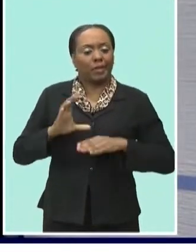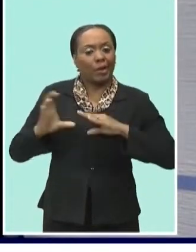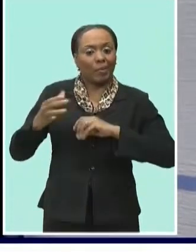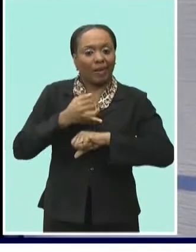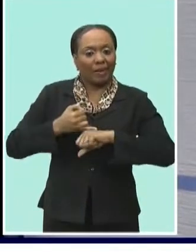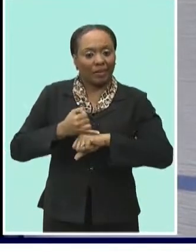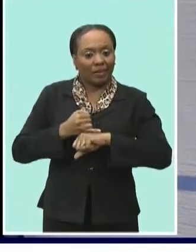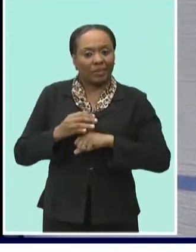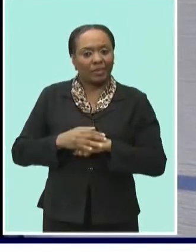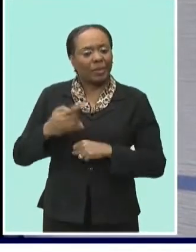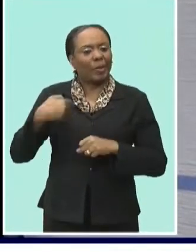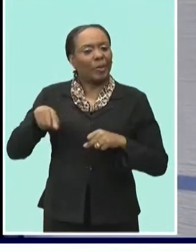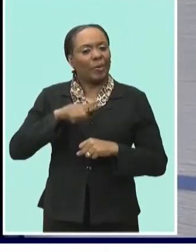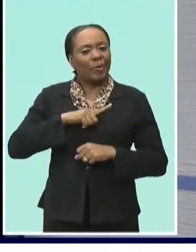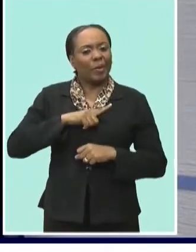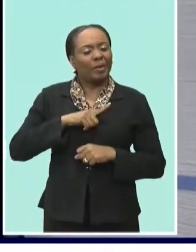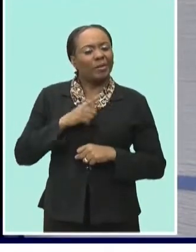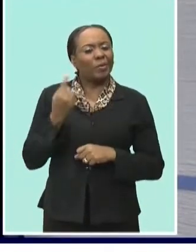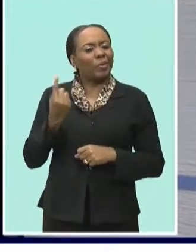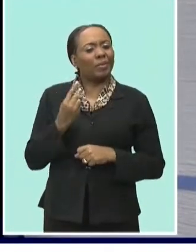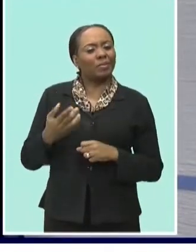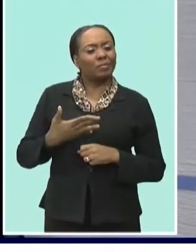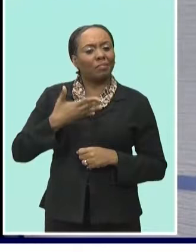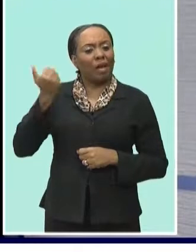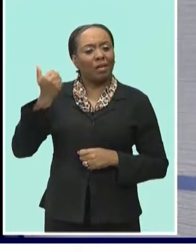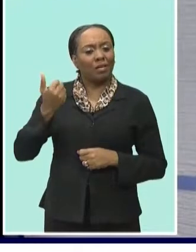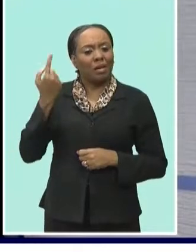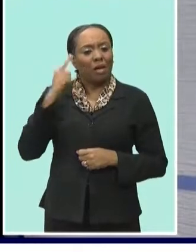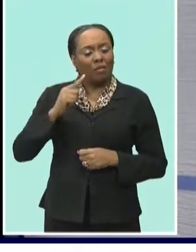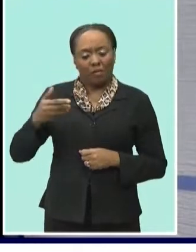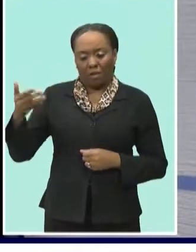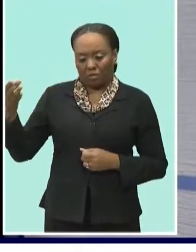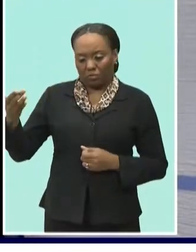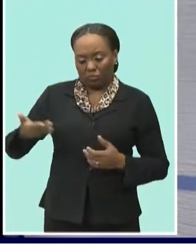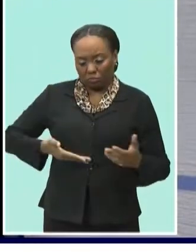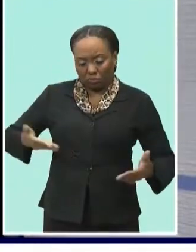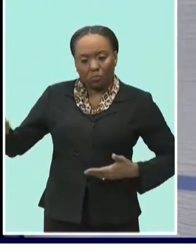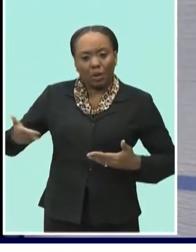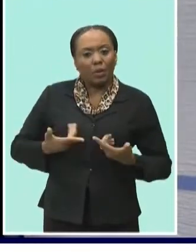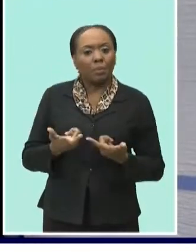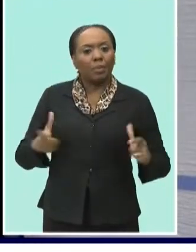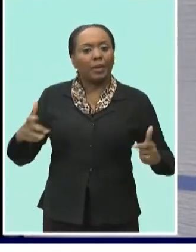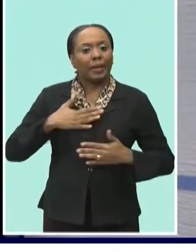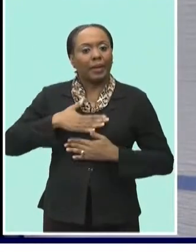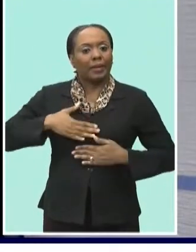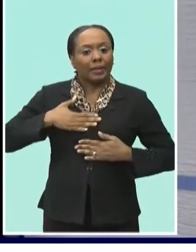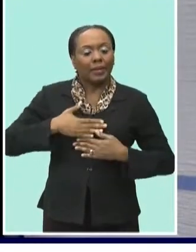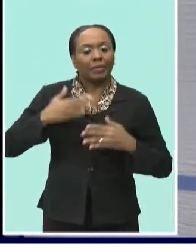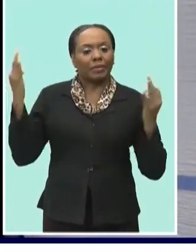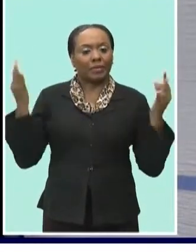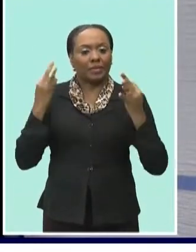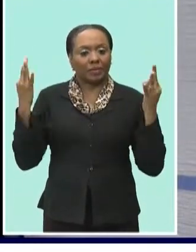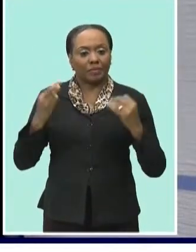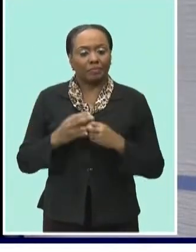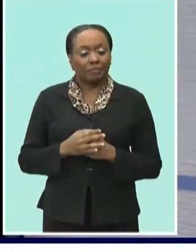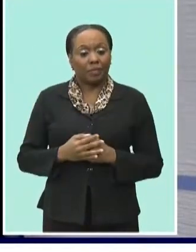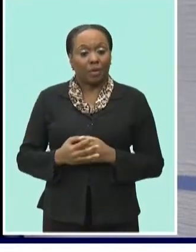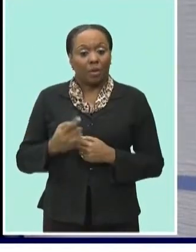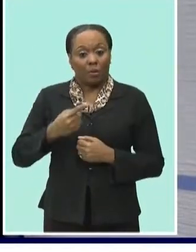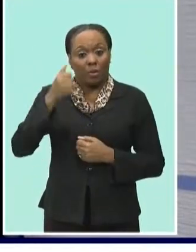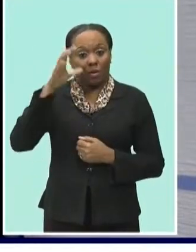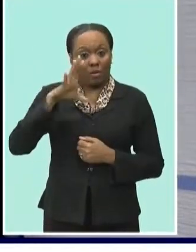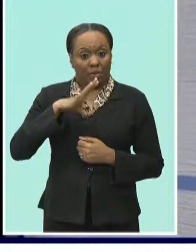island as being among the best places to host major entertainment festivals. This is the belief of the man behind one of the